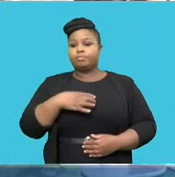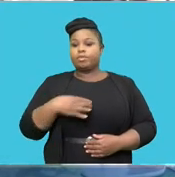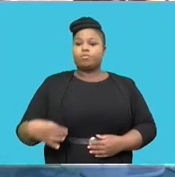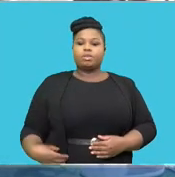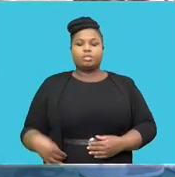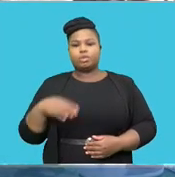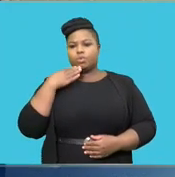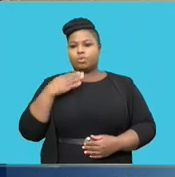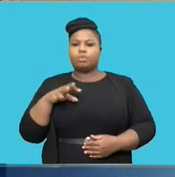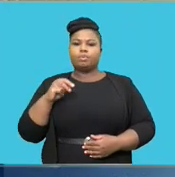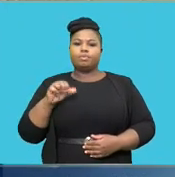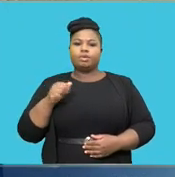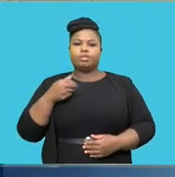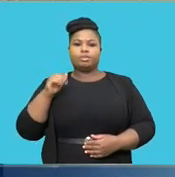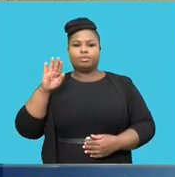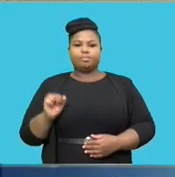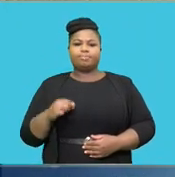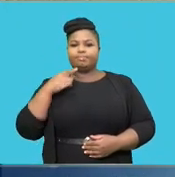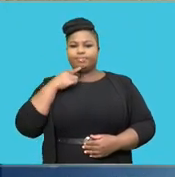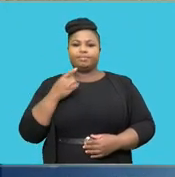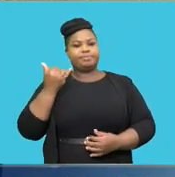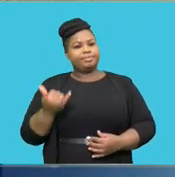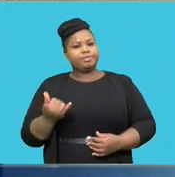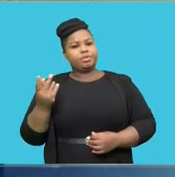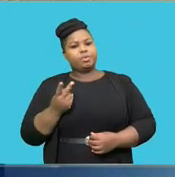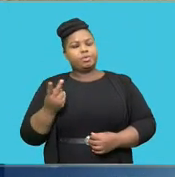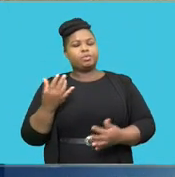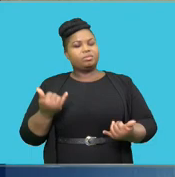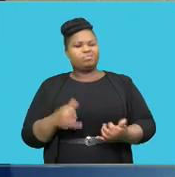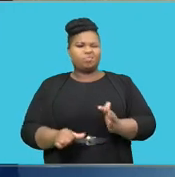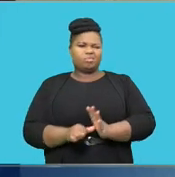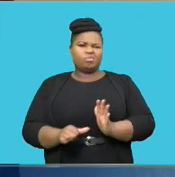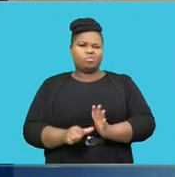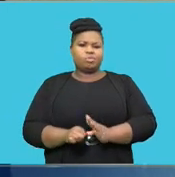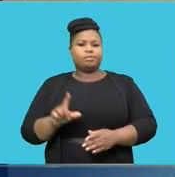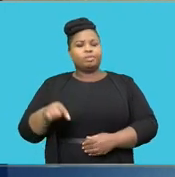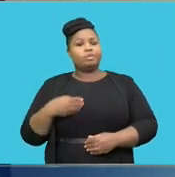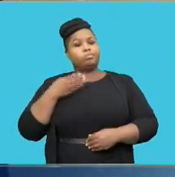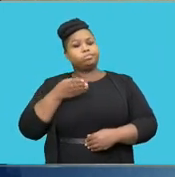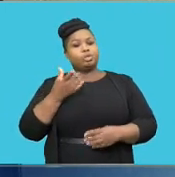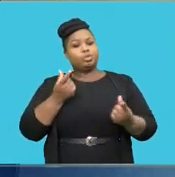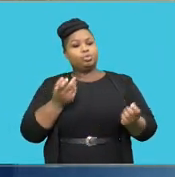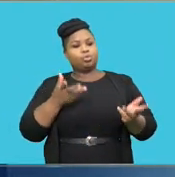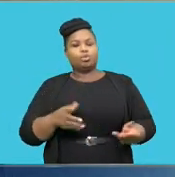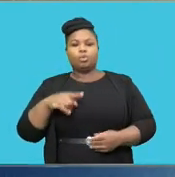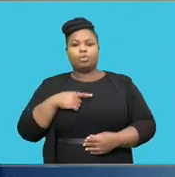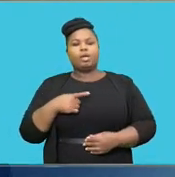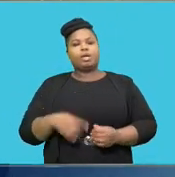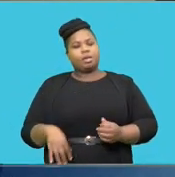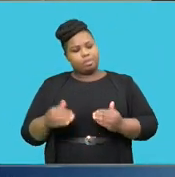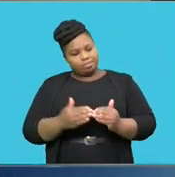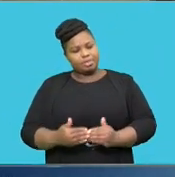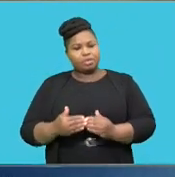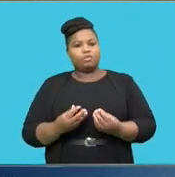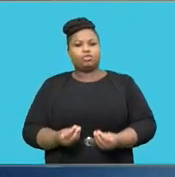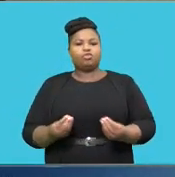mokga Herman Mashaba o bolela ha tshehetso ya ntlafatso ya ditsi tsena e phethuwe ho toboketseng molemo le bohlokwa ba